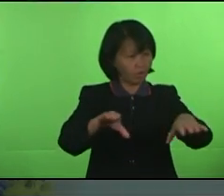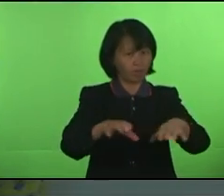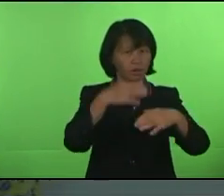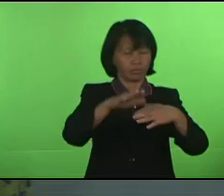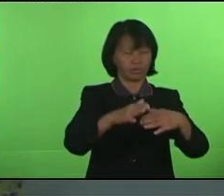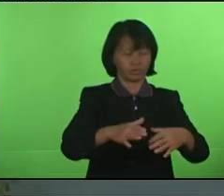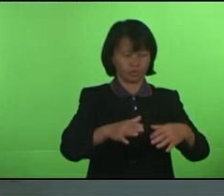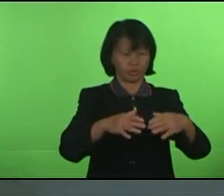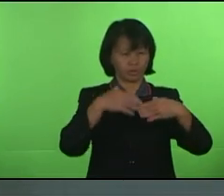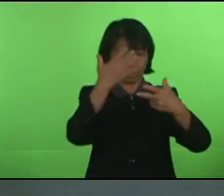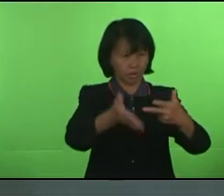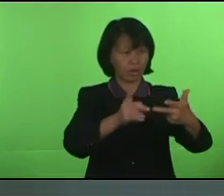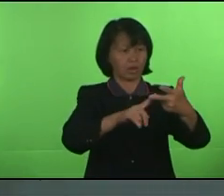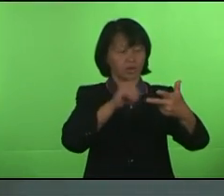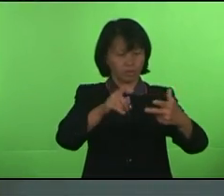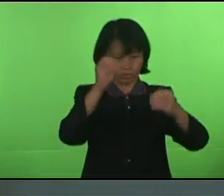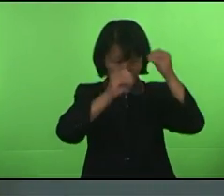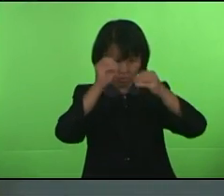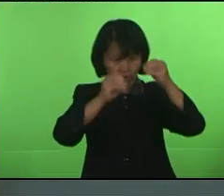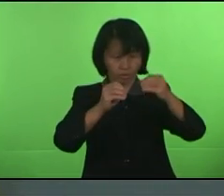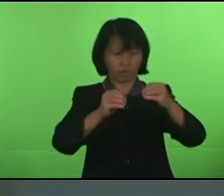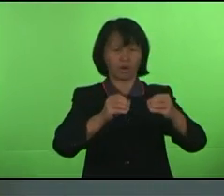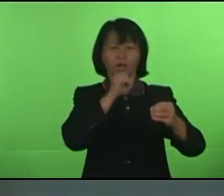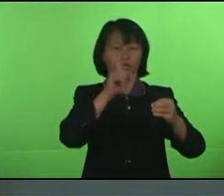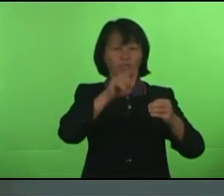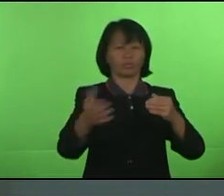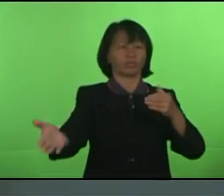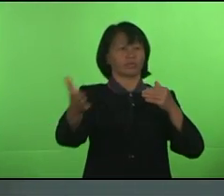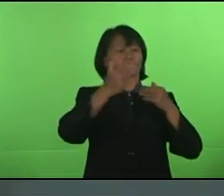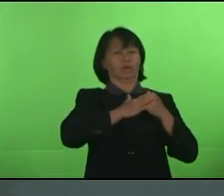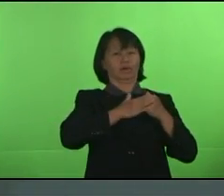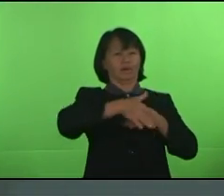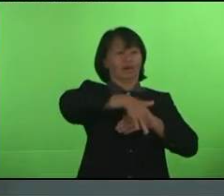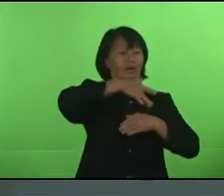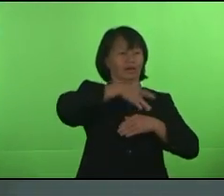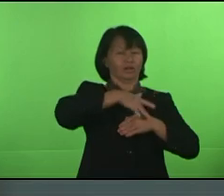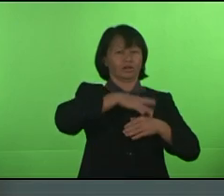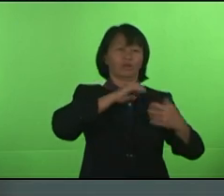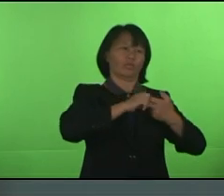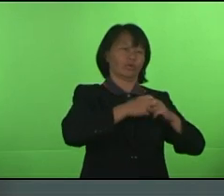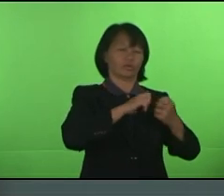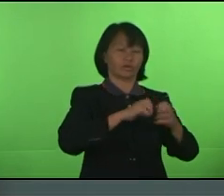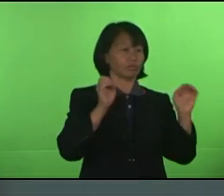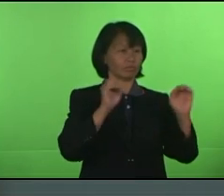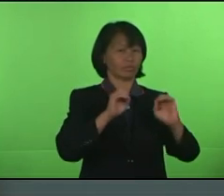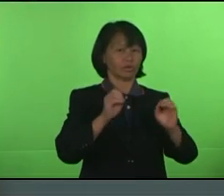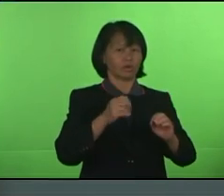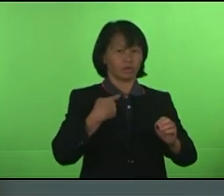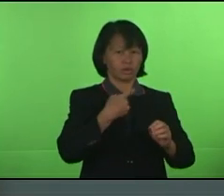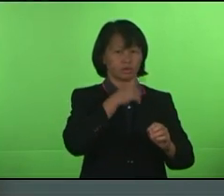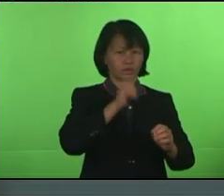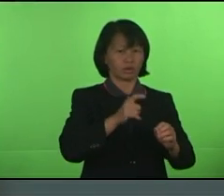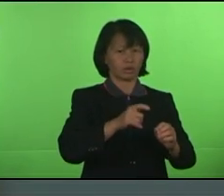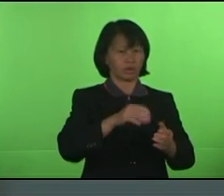then you have to monitor so that you don't have to come back to the earlier initial problem anymore. We want